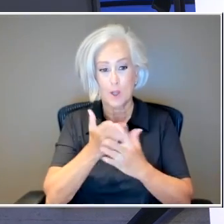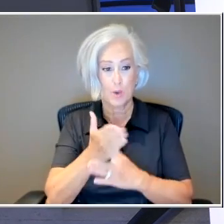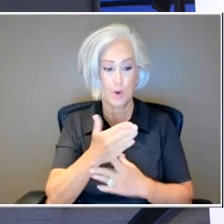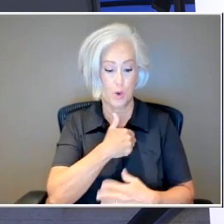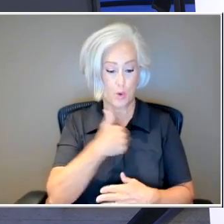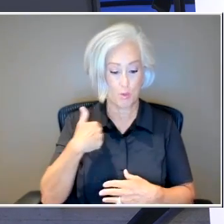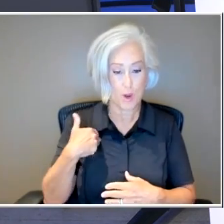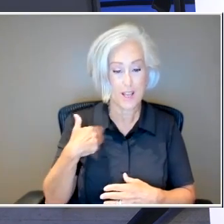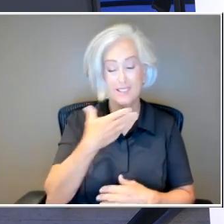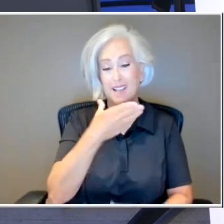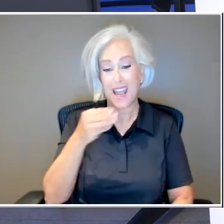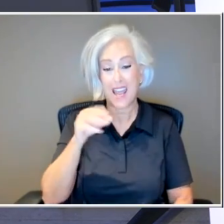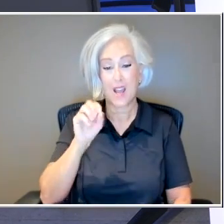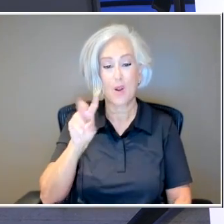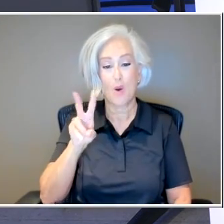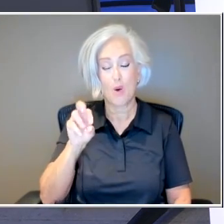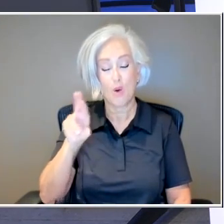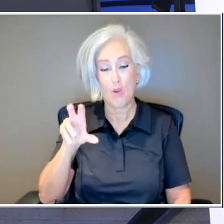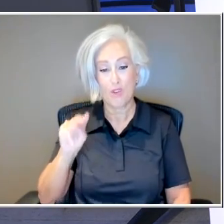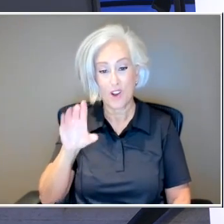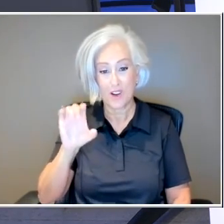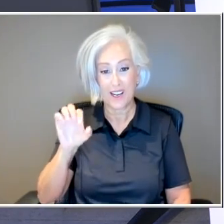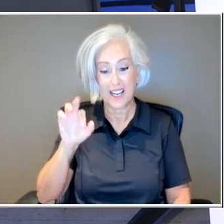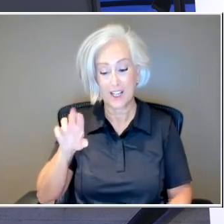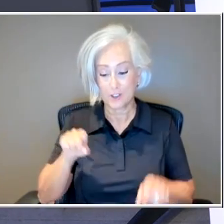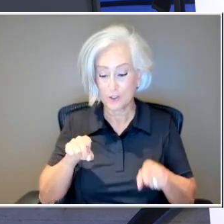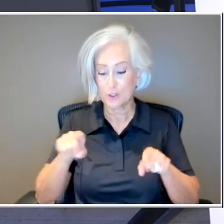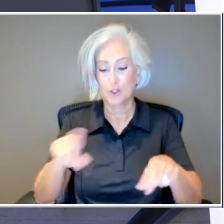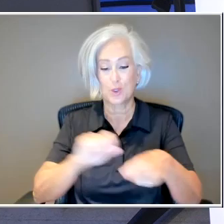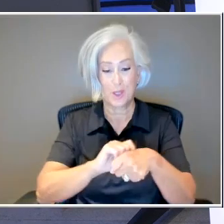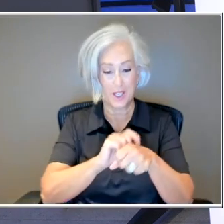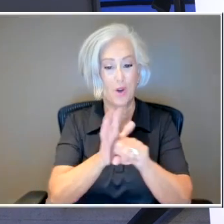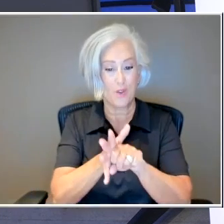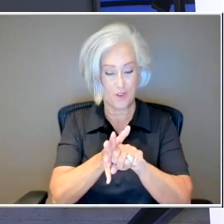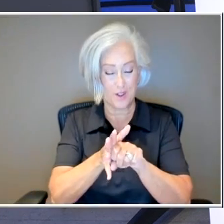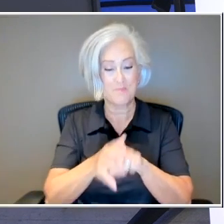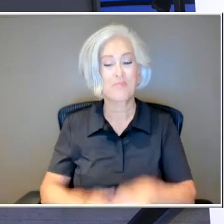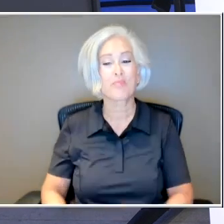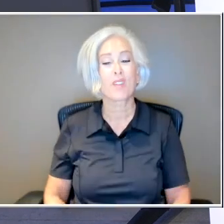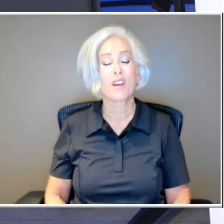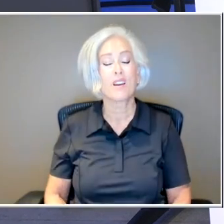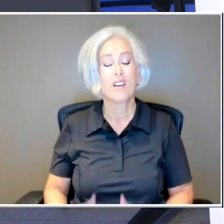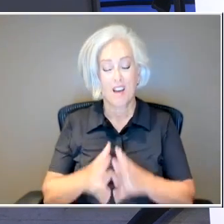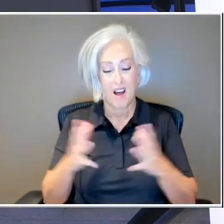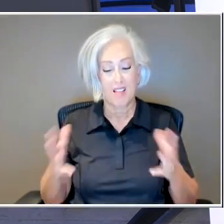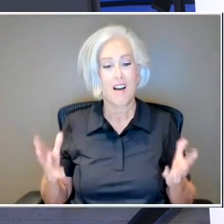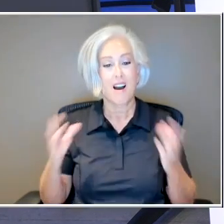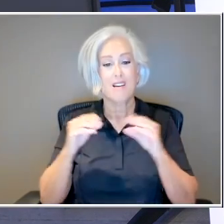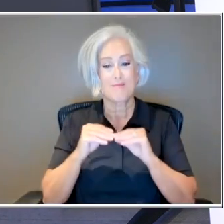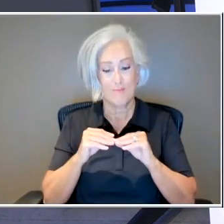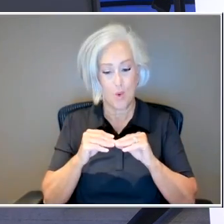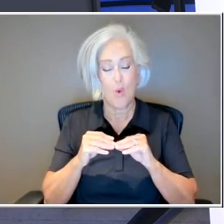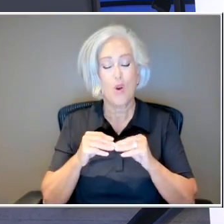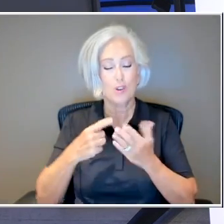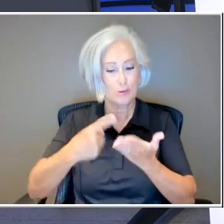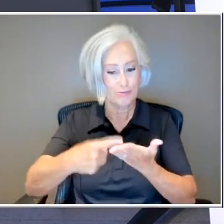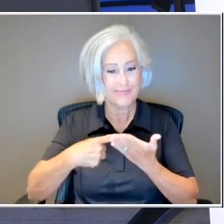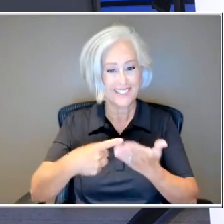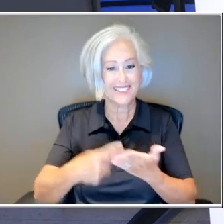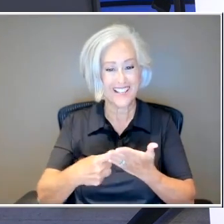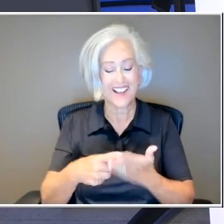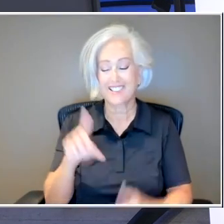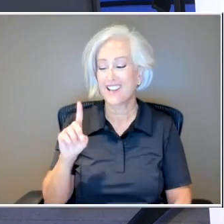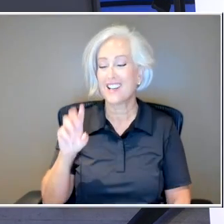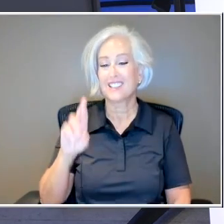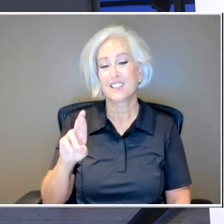during this pandemic. A lot going on, Ava, and we're going to talk more about that. We also have Dr. Lori Spuzak. Always great to have her. She is